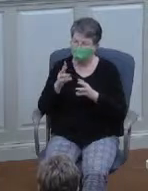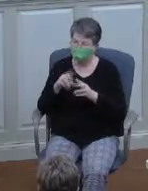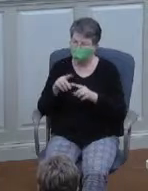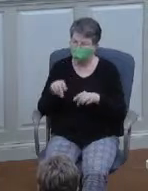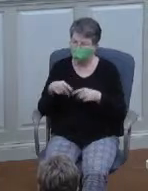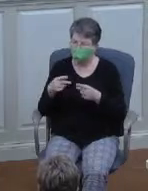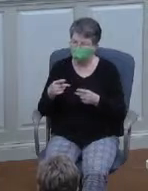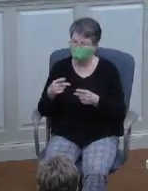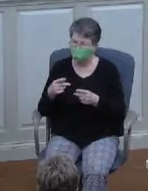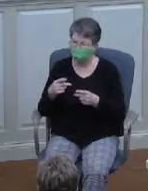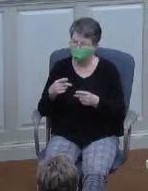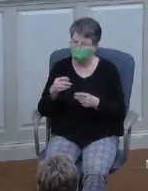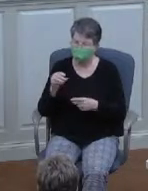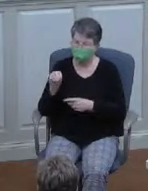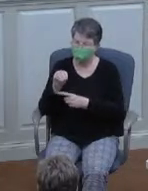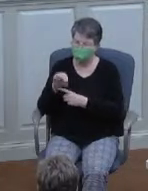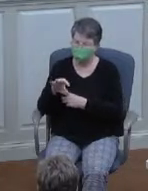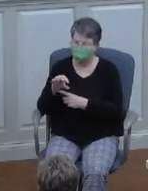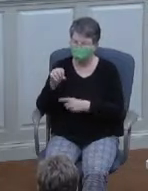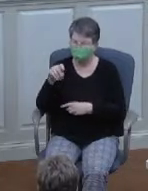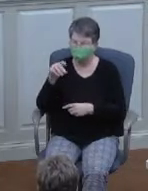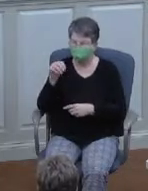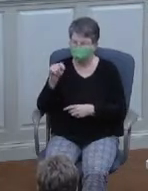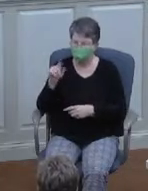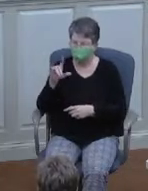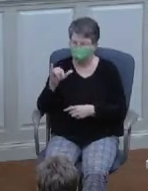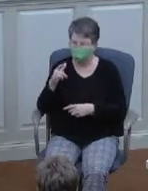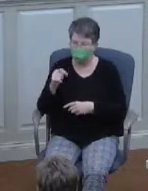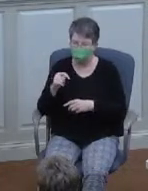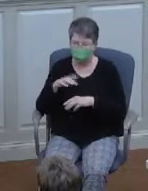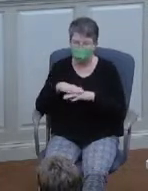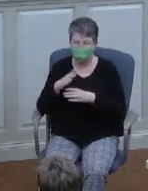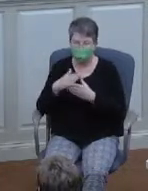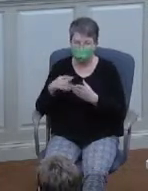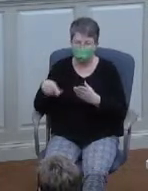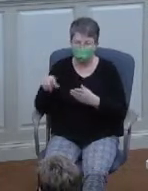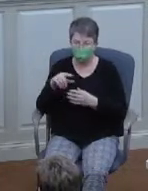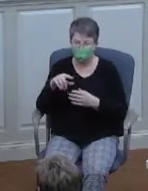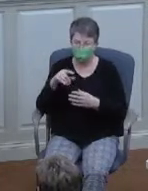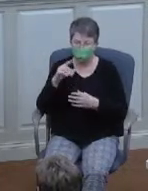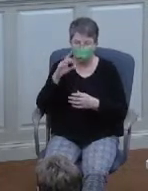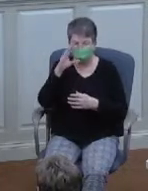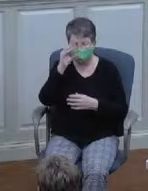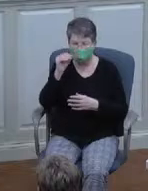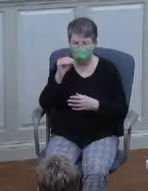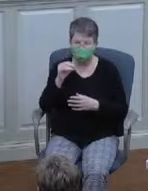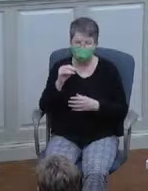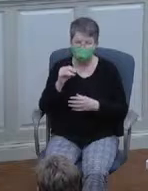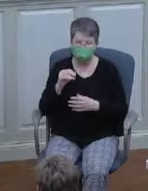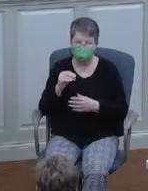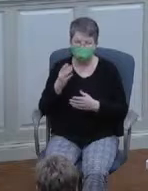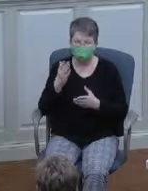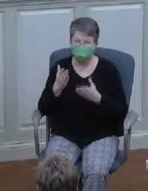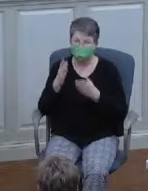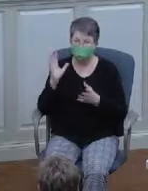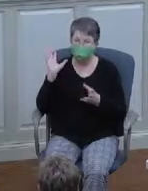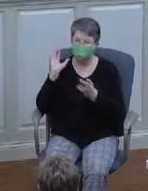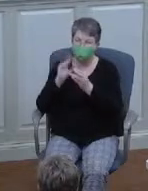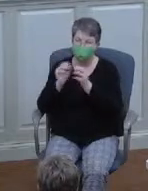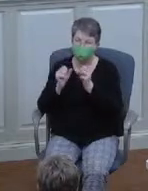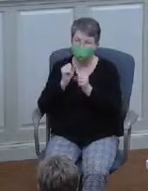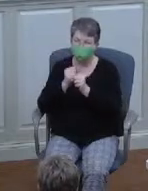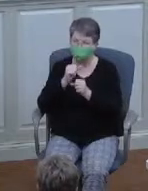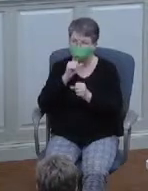provide a spotlight on some of these folks that maybe haven't been done, maybe to its full potential over the years possibly,